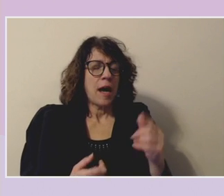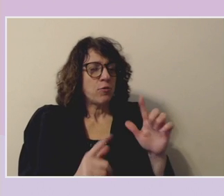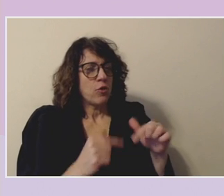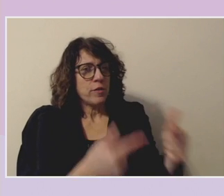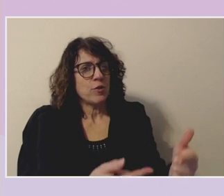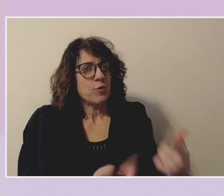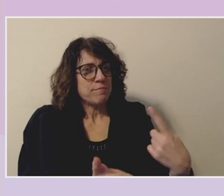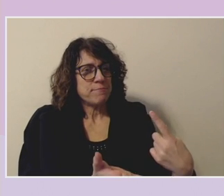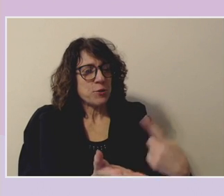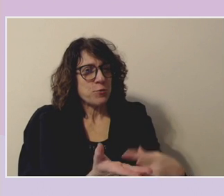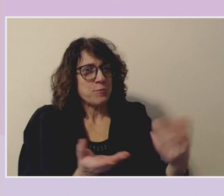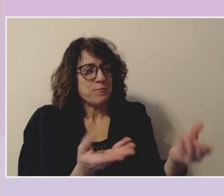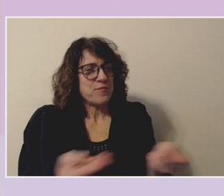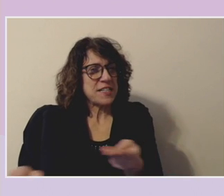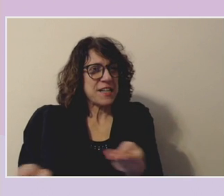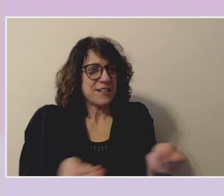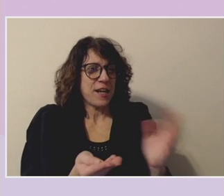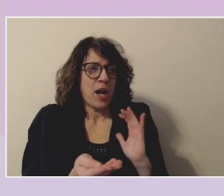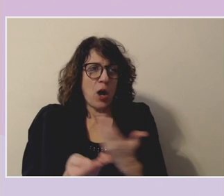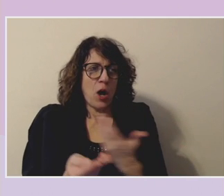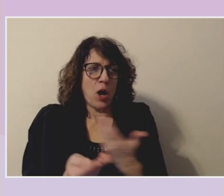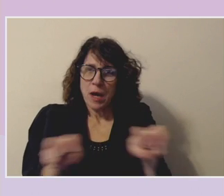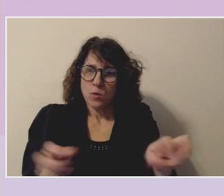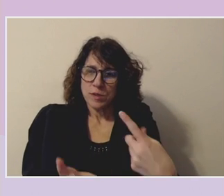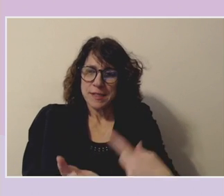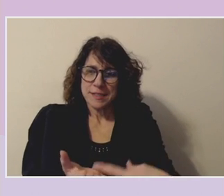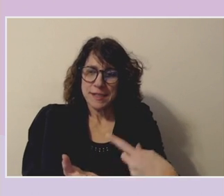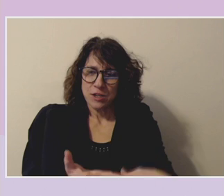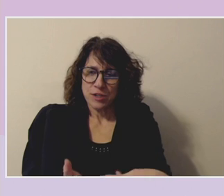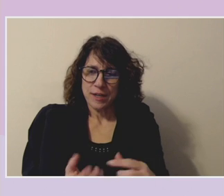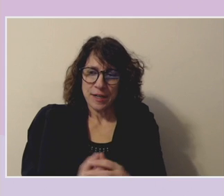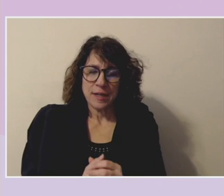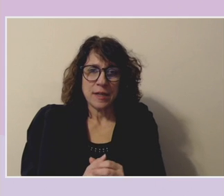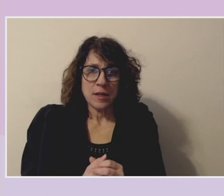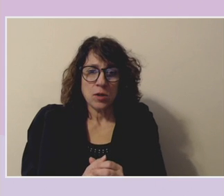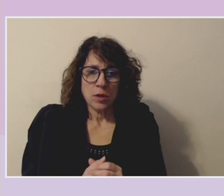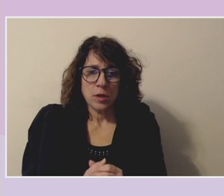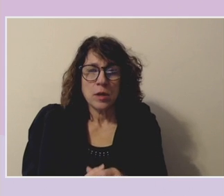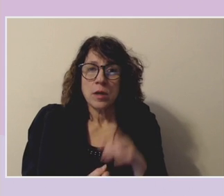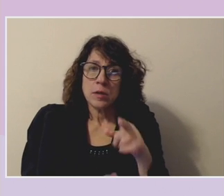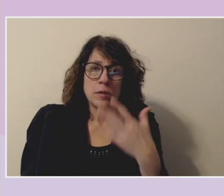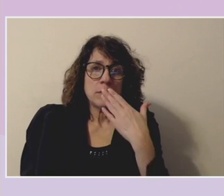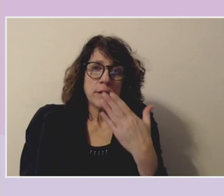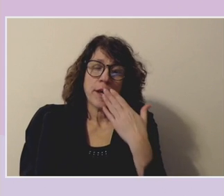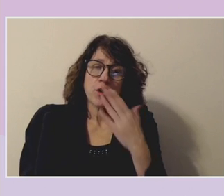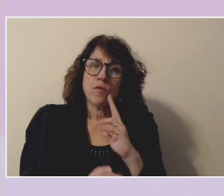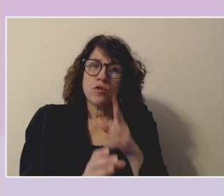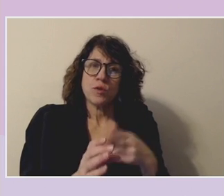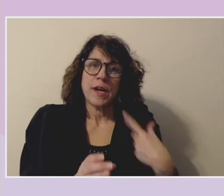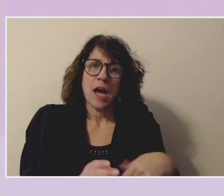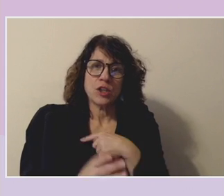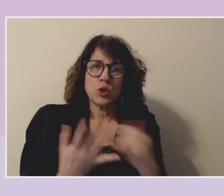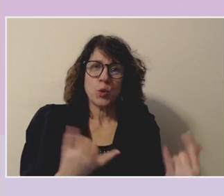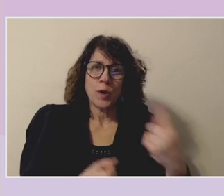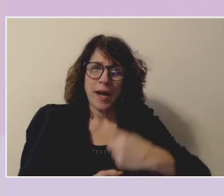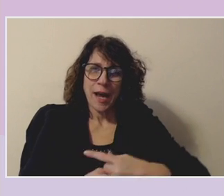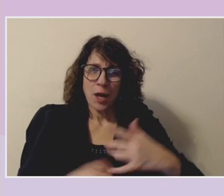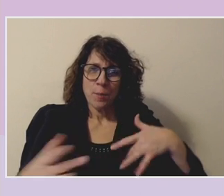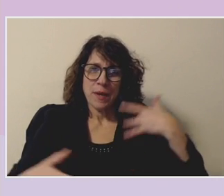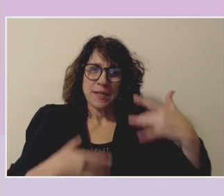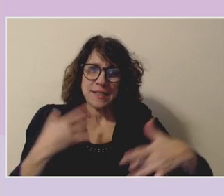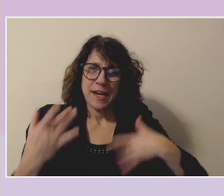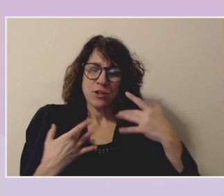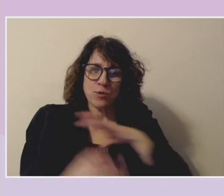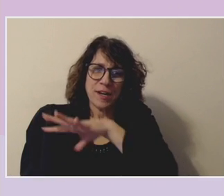discussion. Thank you so much, Eric. Good afternoon, everyone, and thank you for joining us here today. I'm excited to engage in